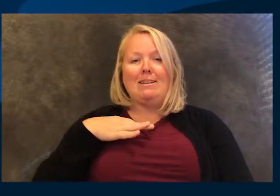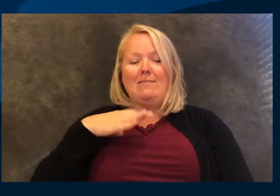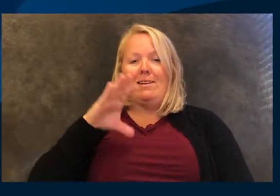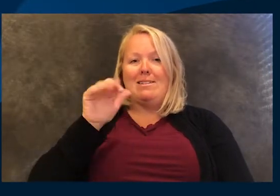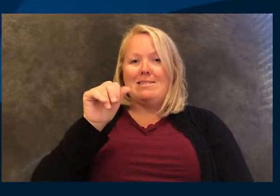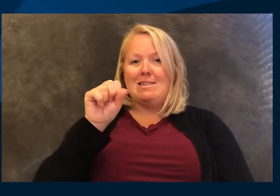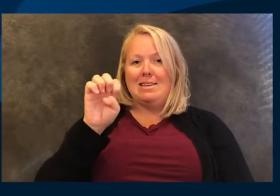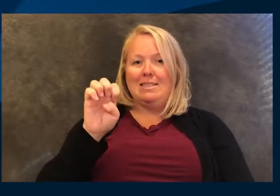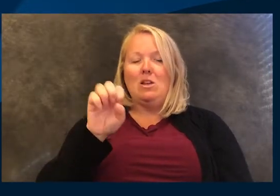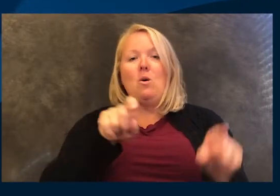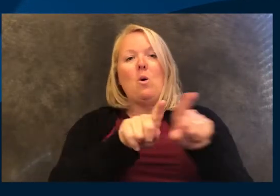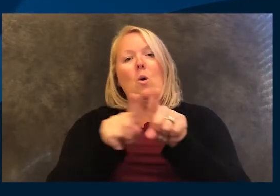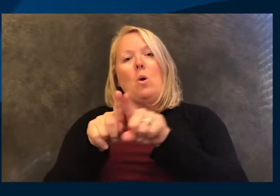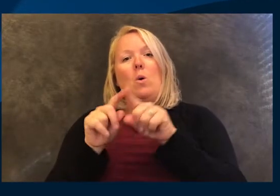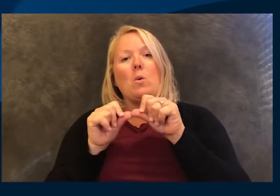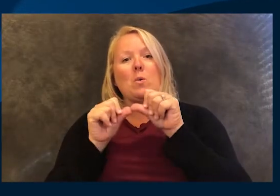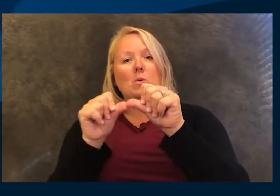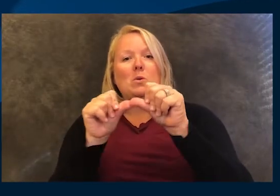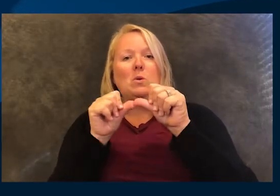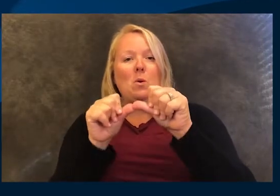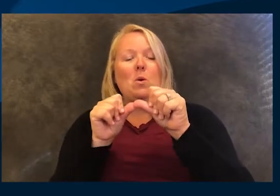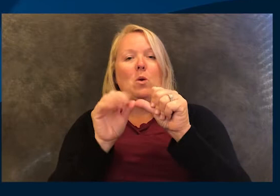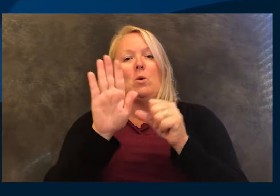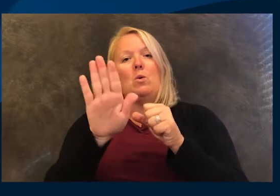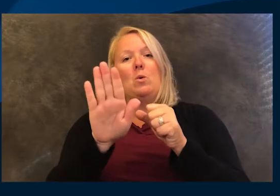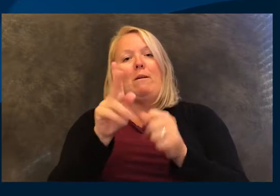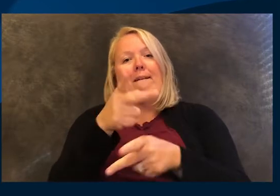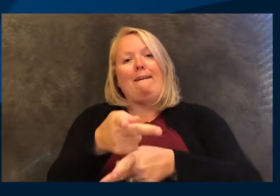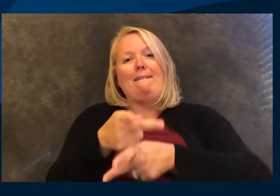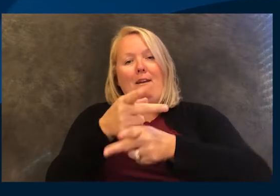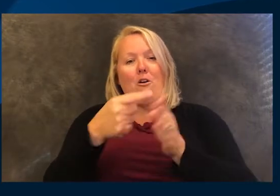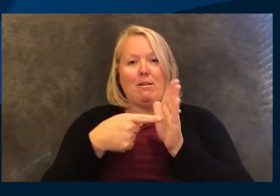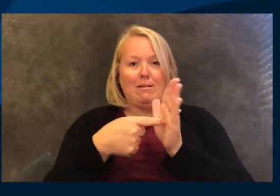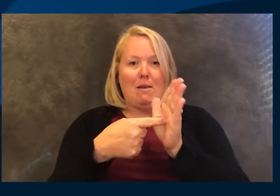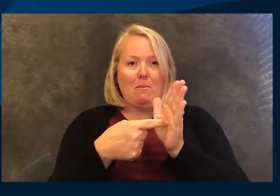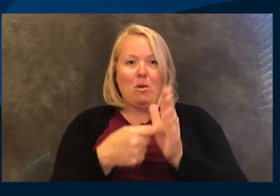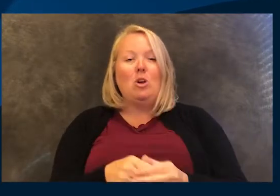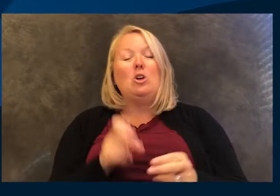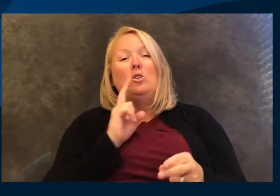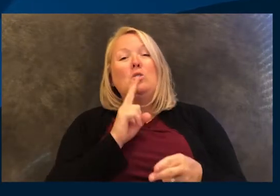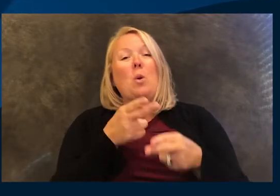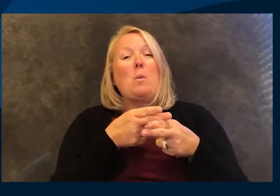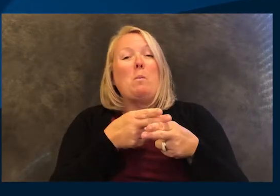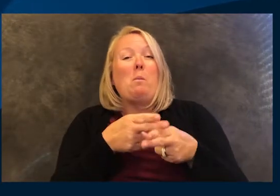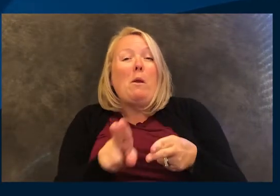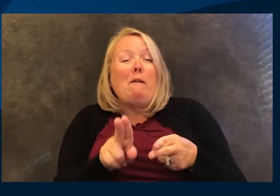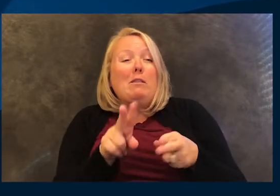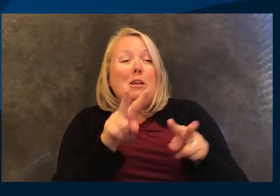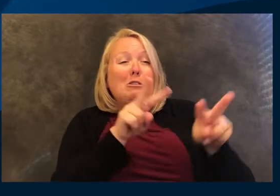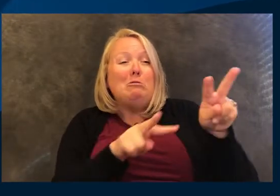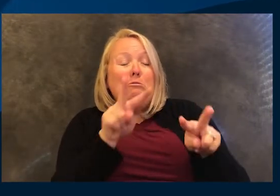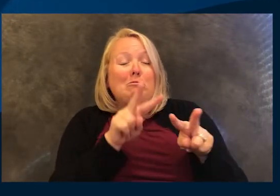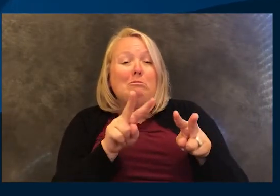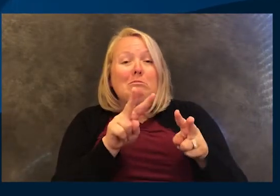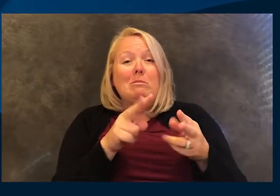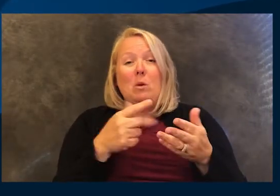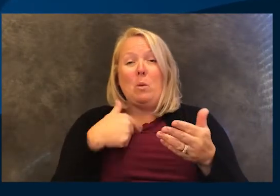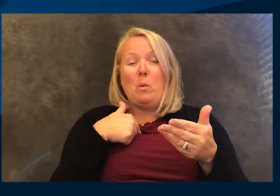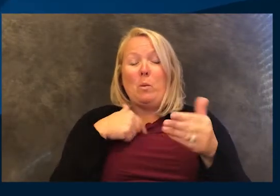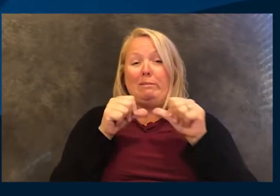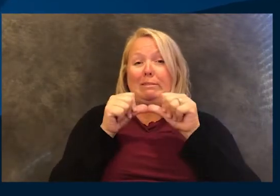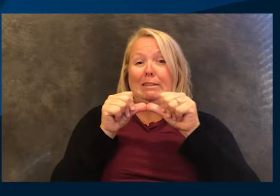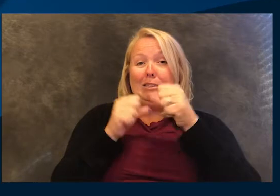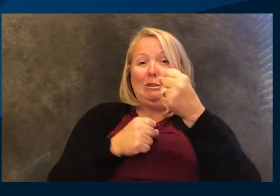and then continuing to support that moderate care example. So to briefly walk through steps that we've taken, we continue to